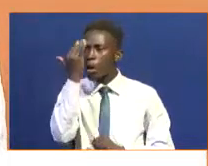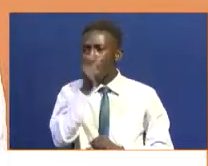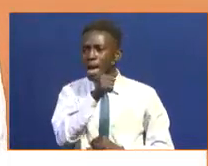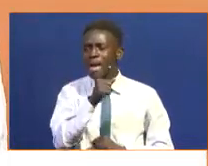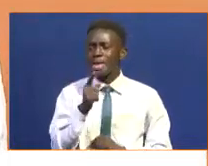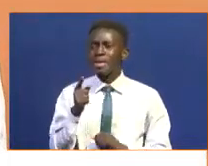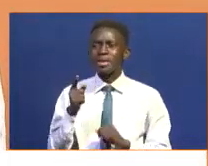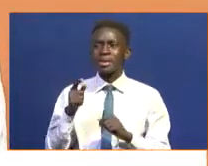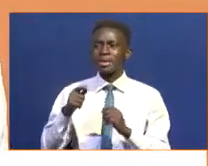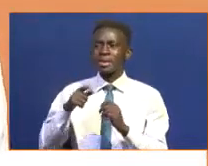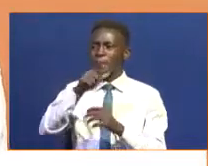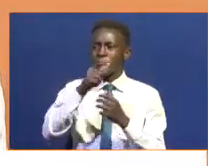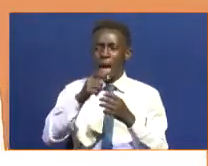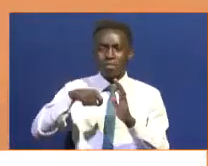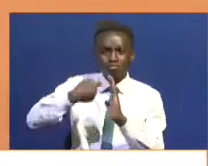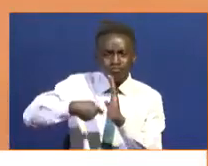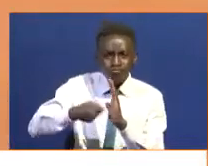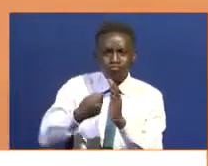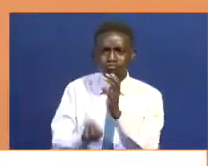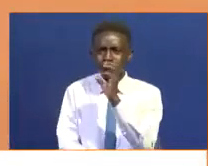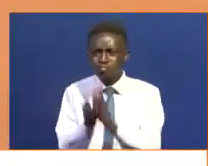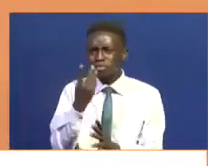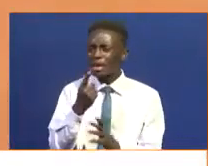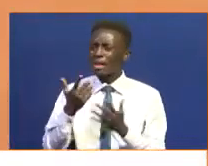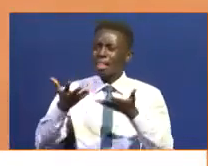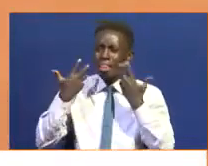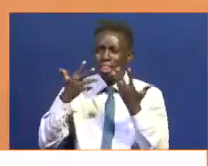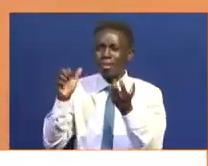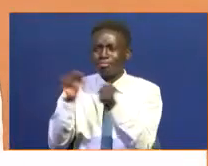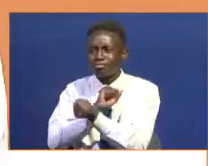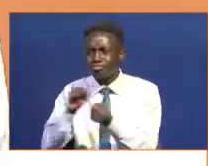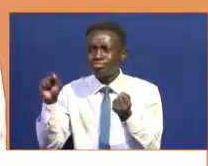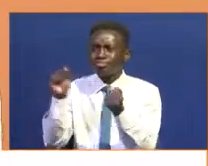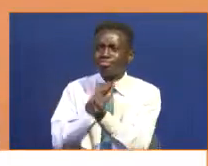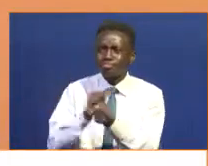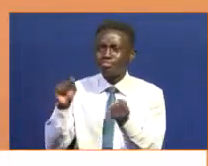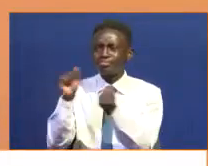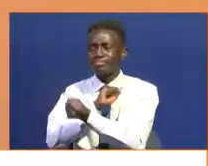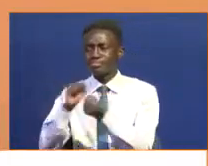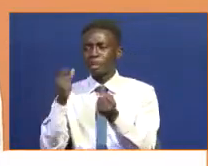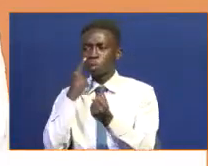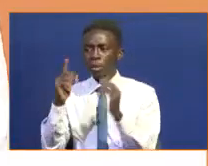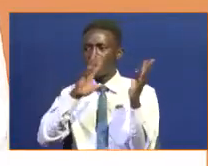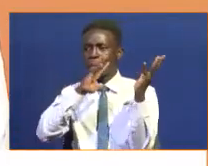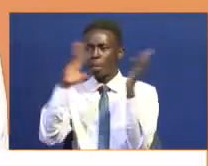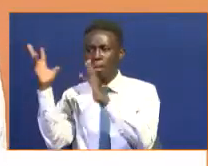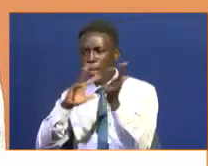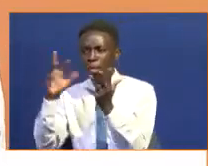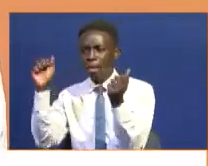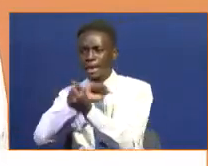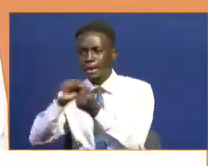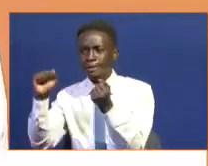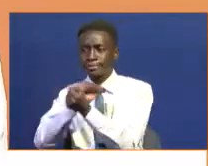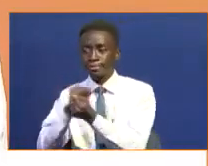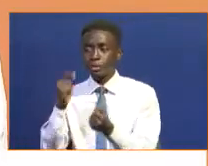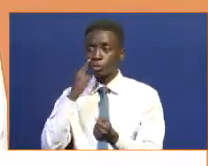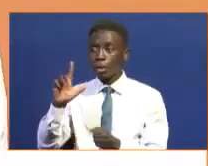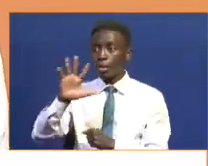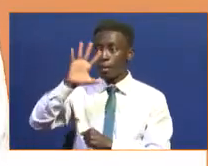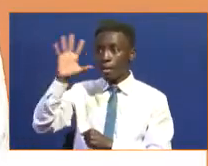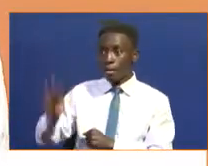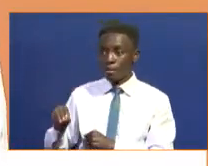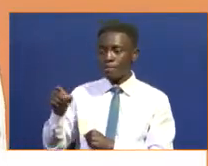it's also what we are also calling reparations. You see, Africa has got the least in terms of the carbon